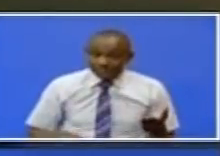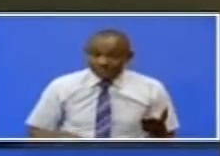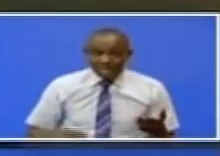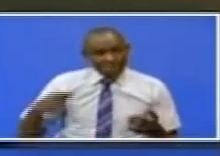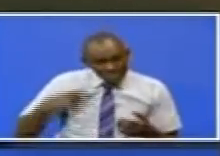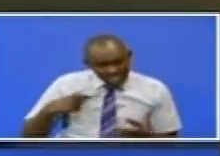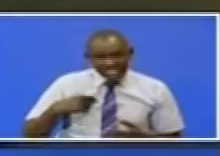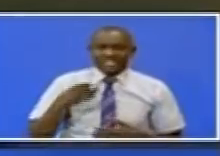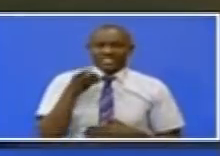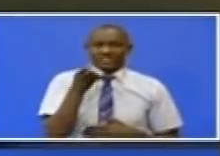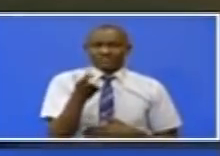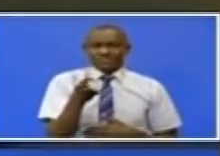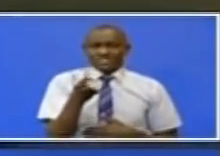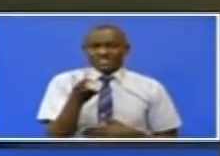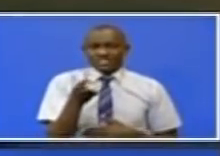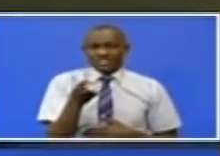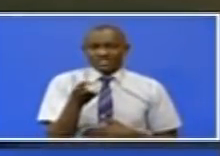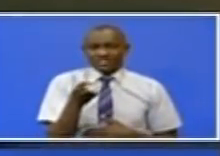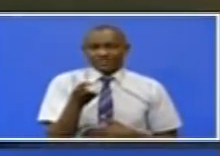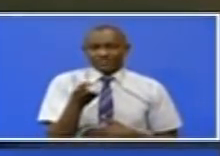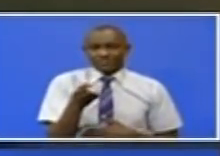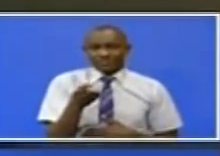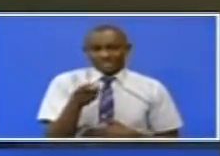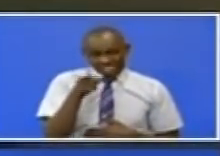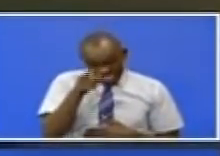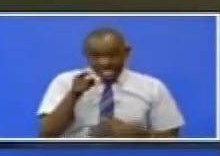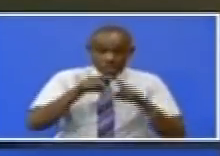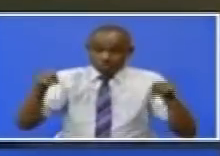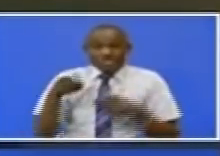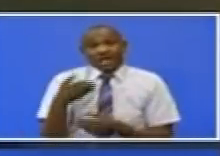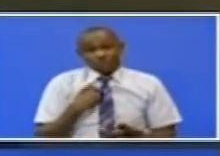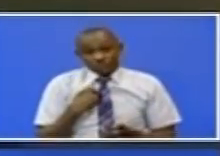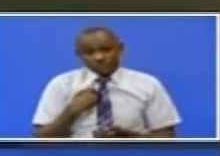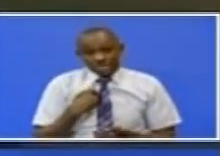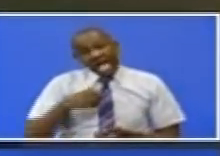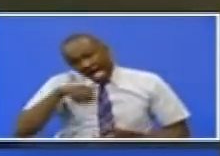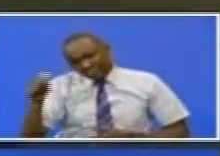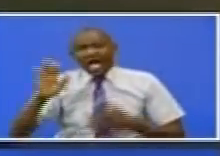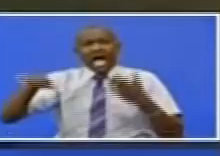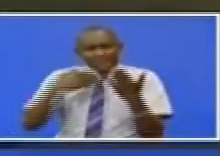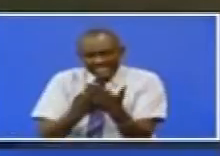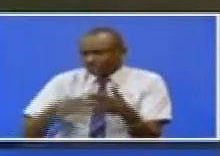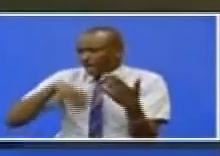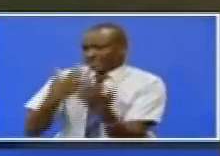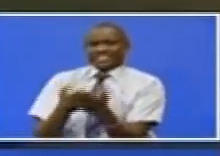I hear matters here in chambers. Certain applications